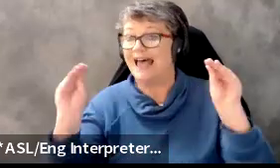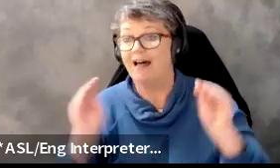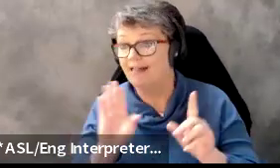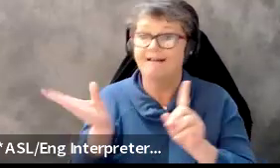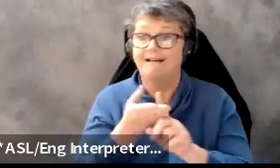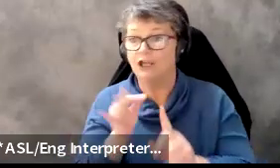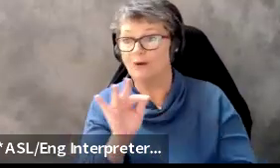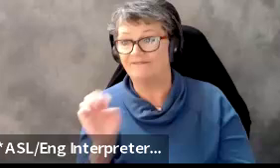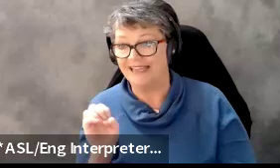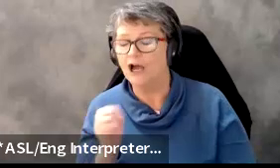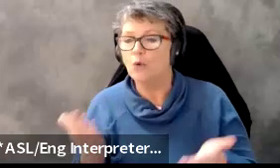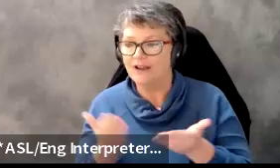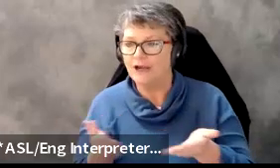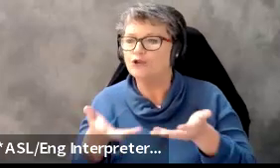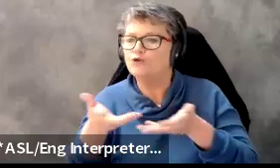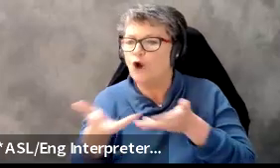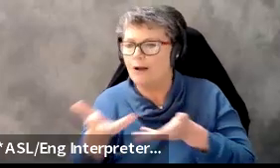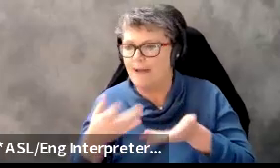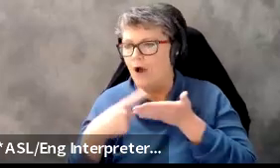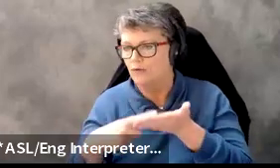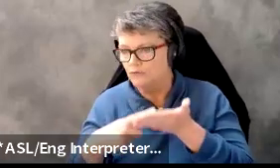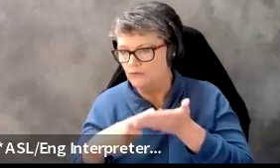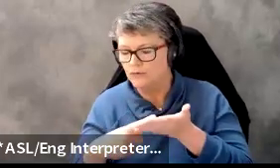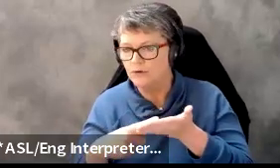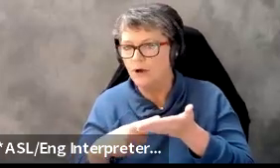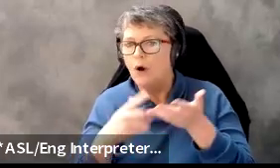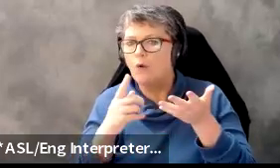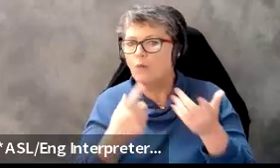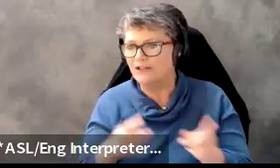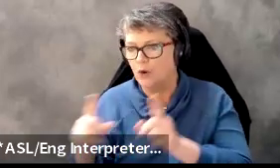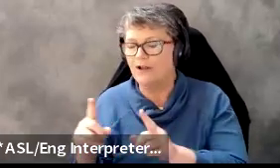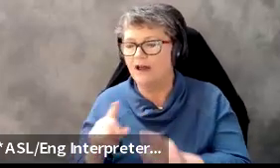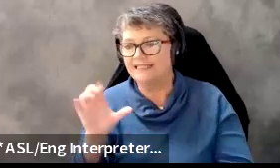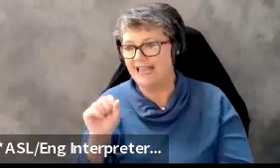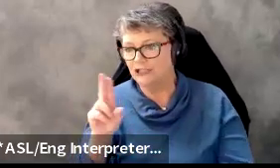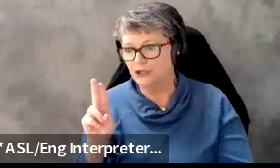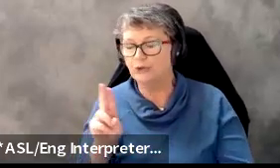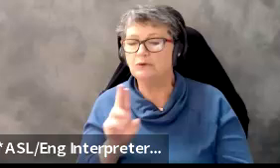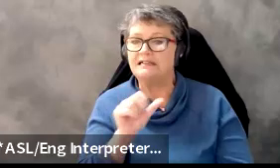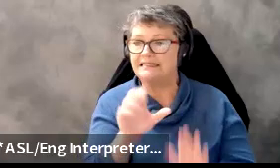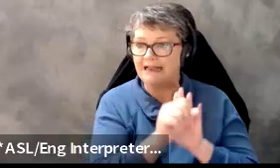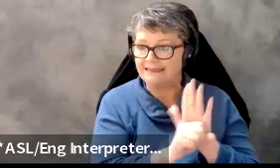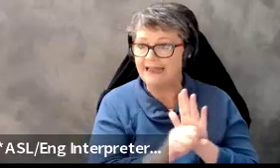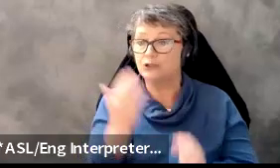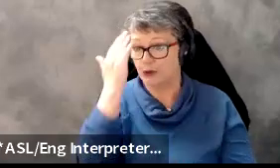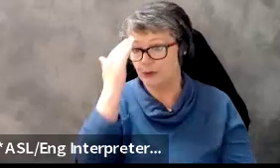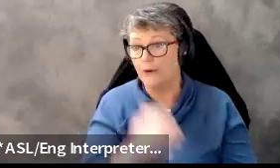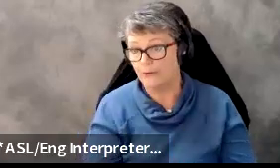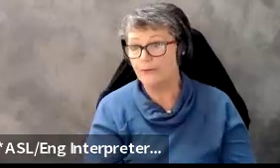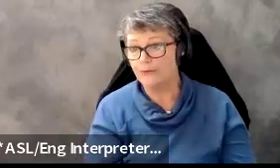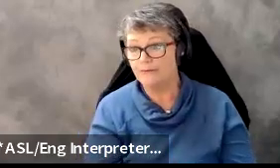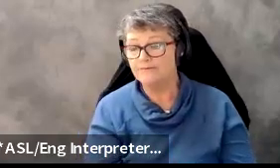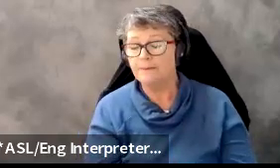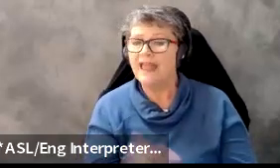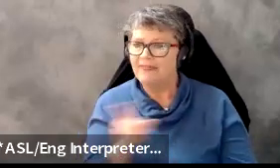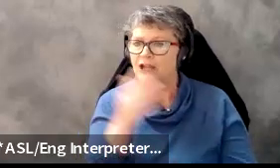you a fee. We're really here to talk about what's going on at the CSU and at Sac State so that you know, and so